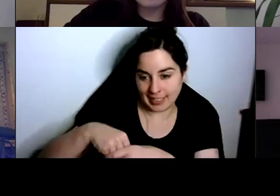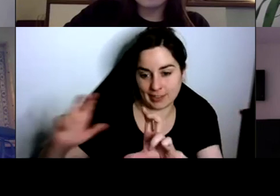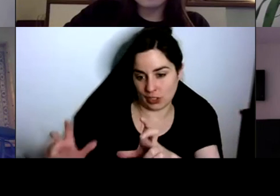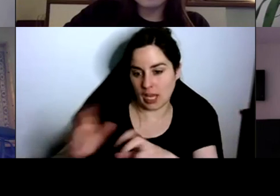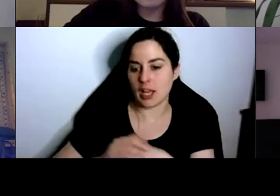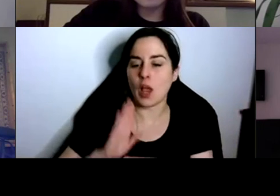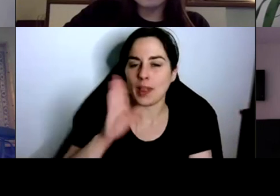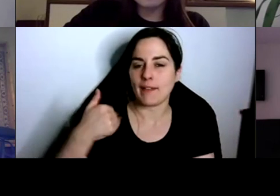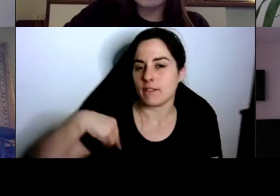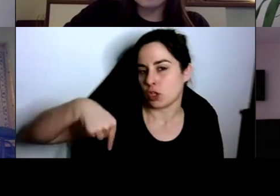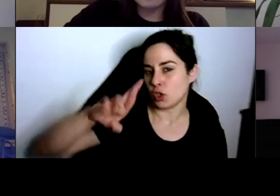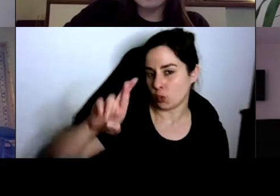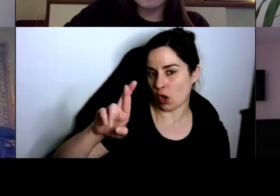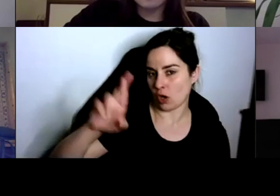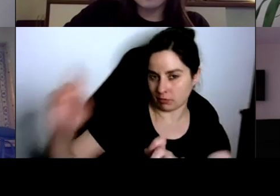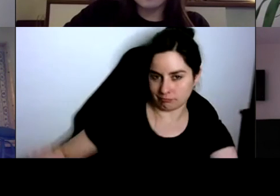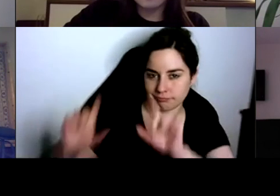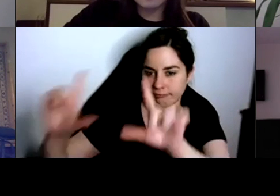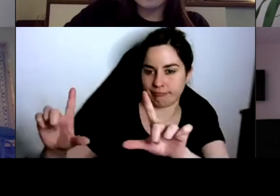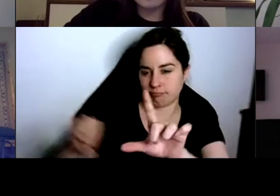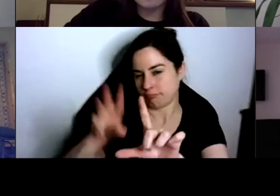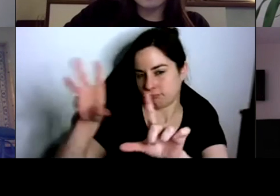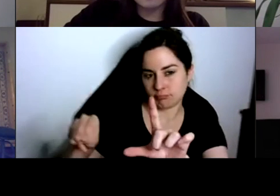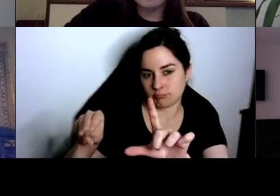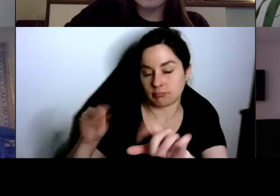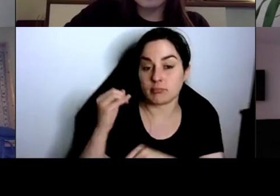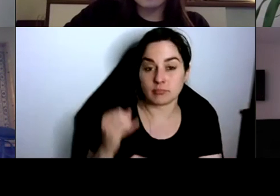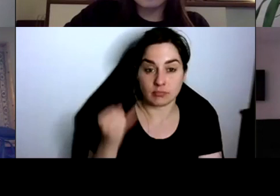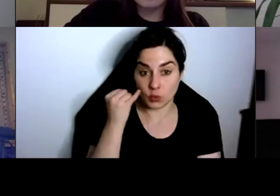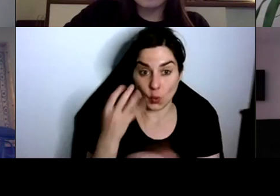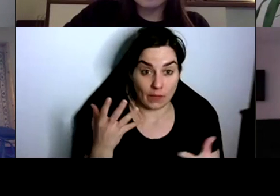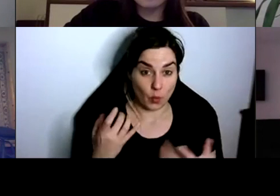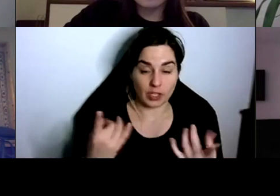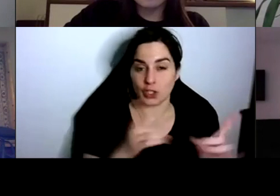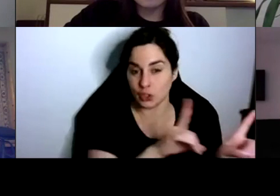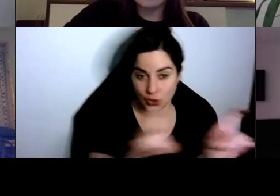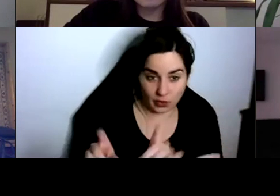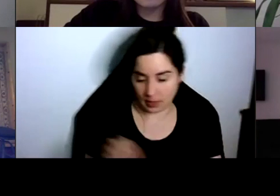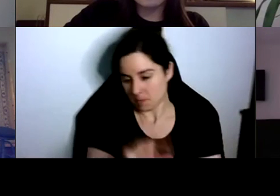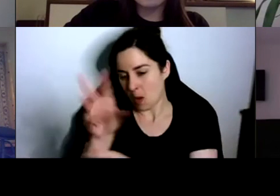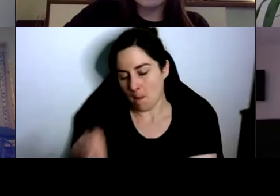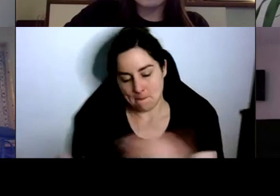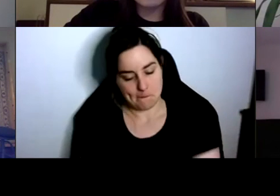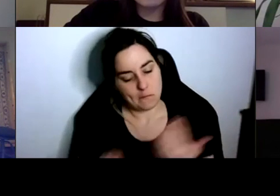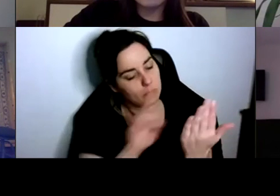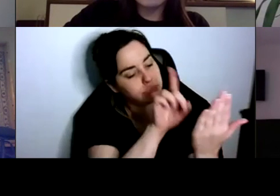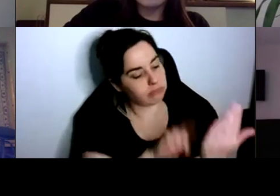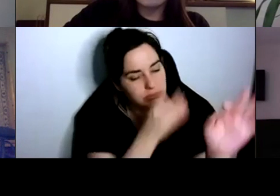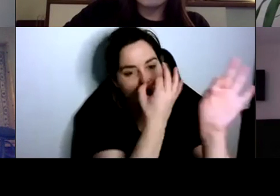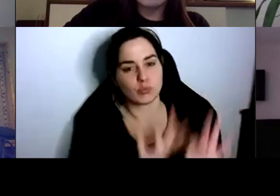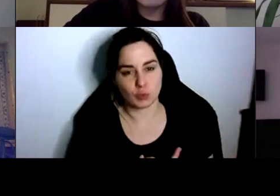QR code posted up in a moment. Please scan the QR code for our survey and let us know your thoughts as well. Again, thank